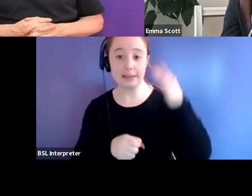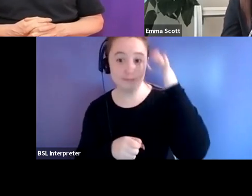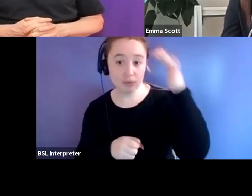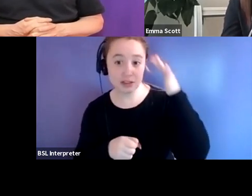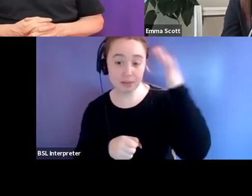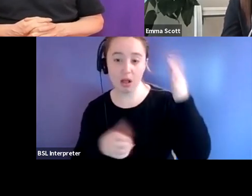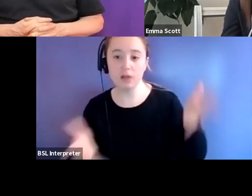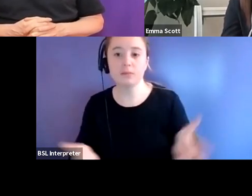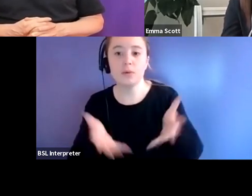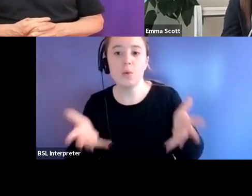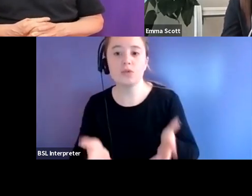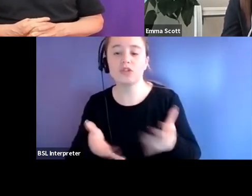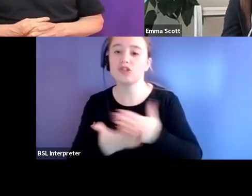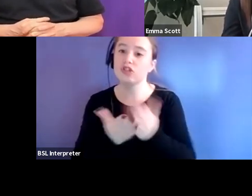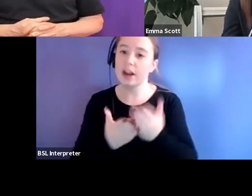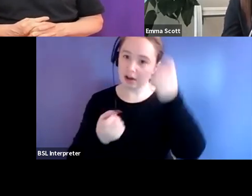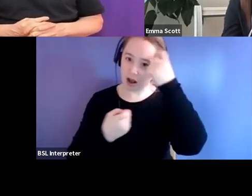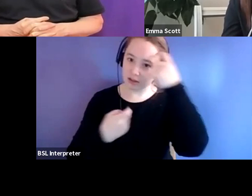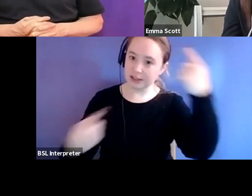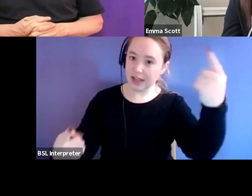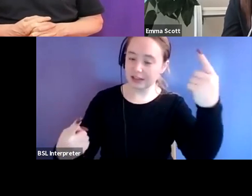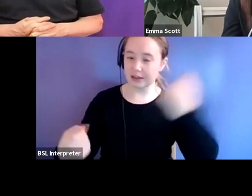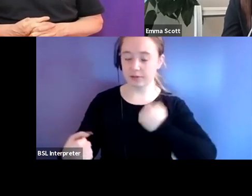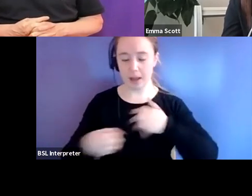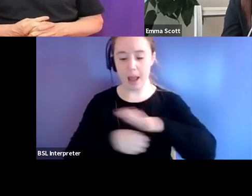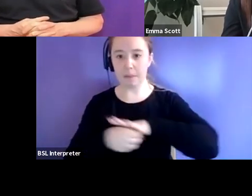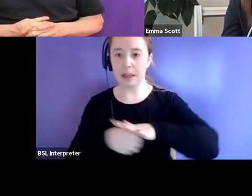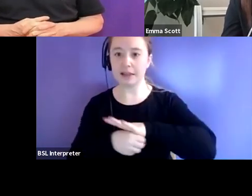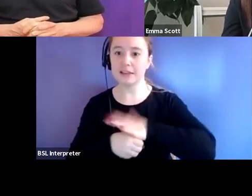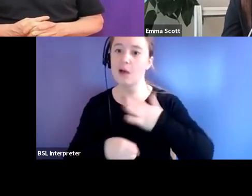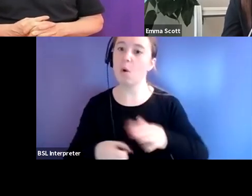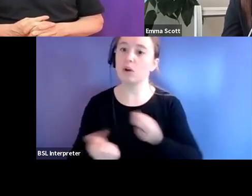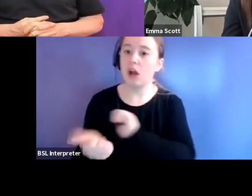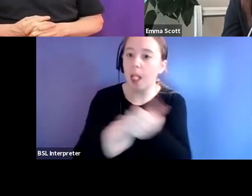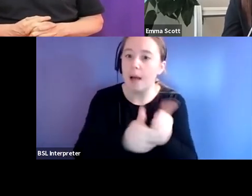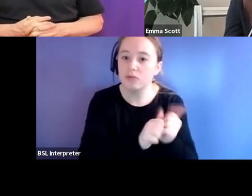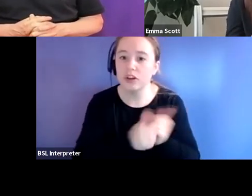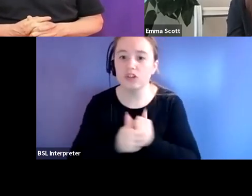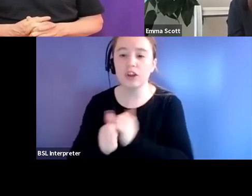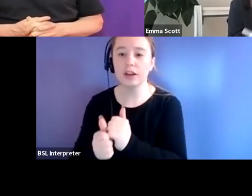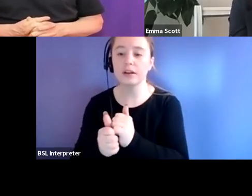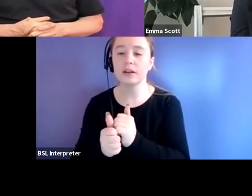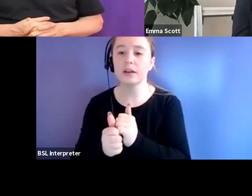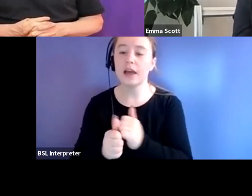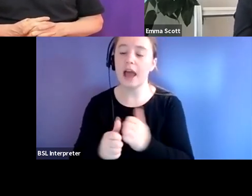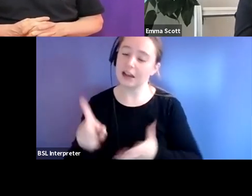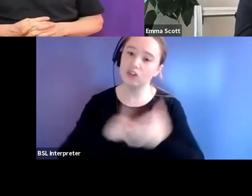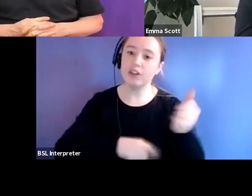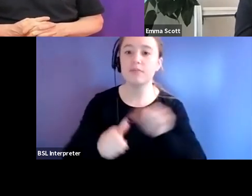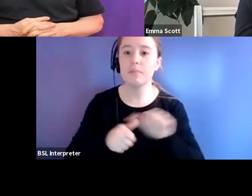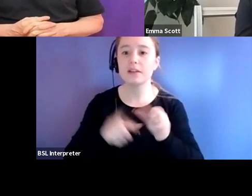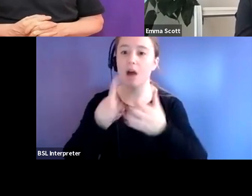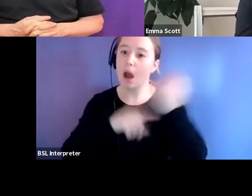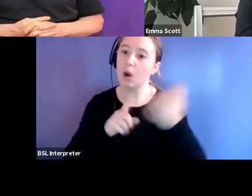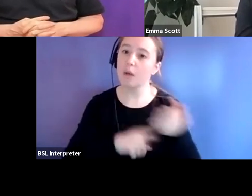promotes a shared understanding of place and encourages a more collaborative approach to services and assets to achieve better outcomes for